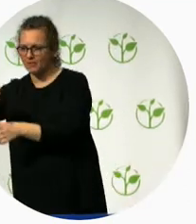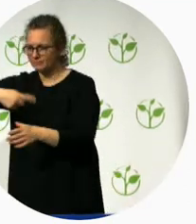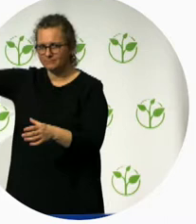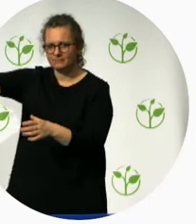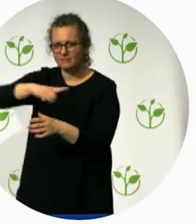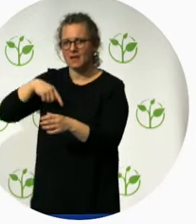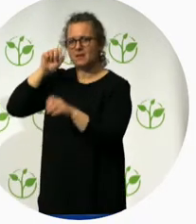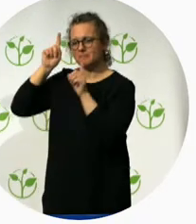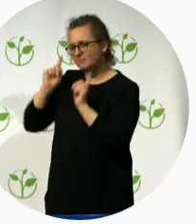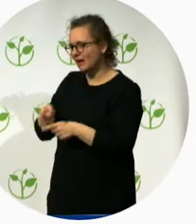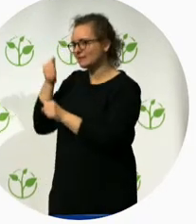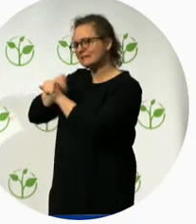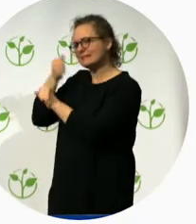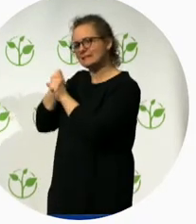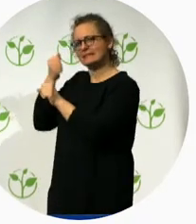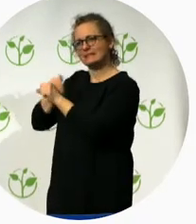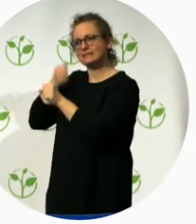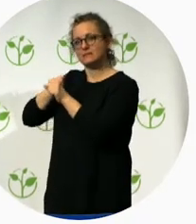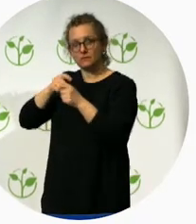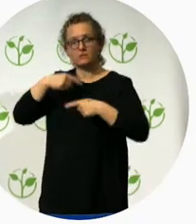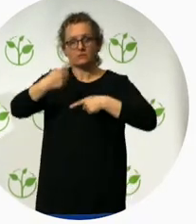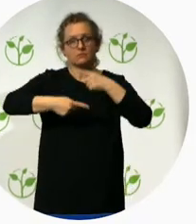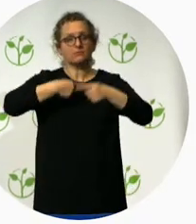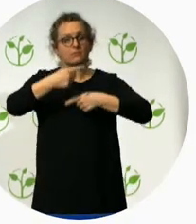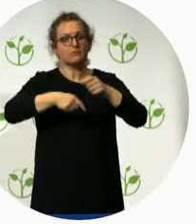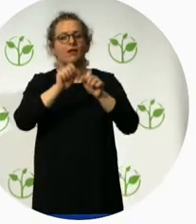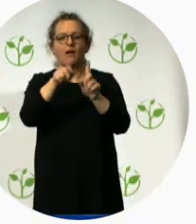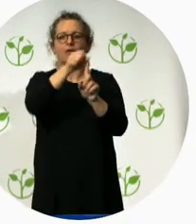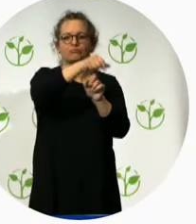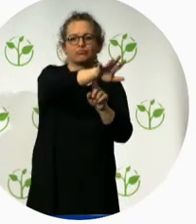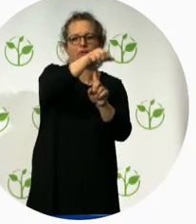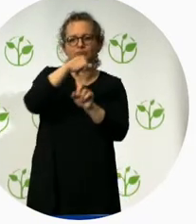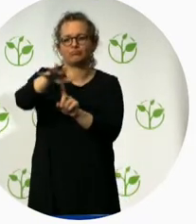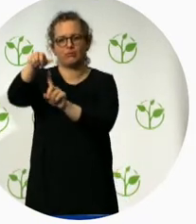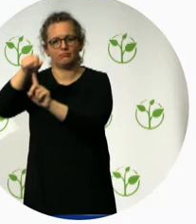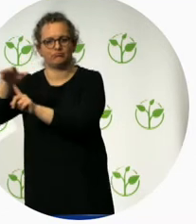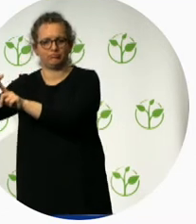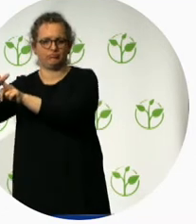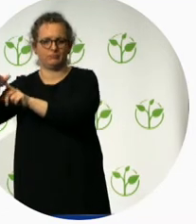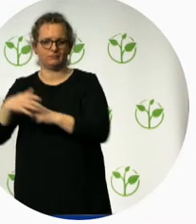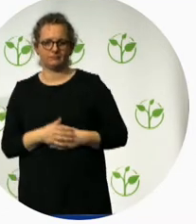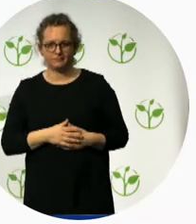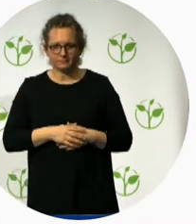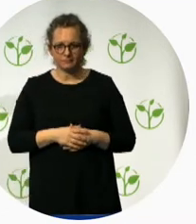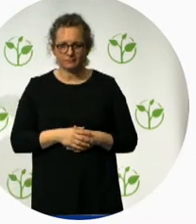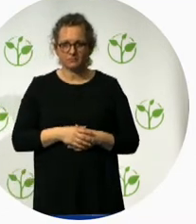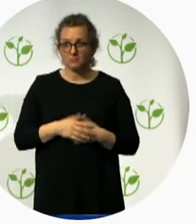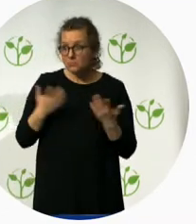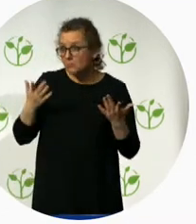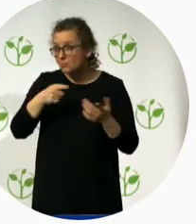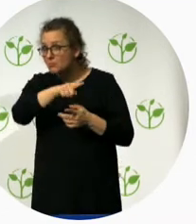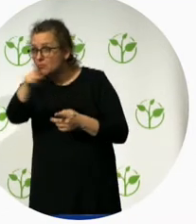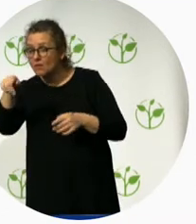you, the participants in this session. If you have any questions to any of the